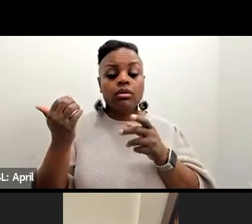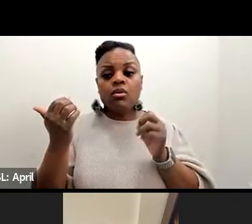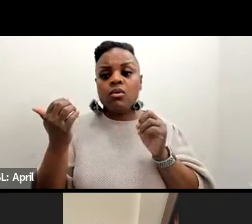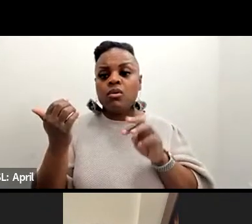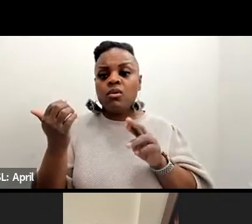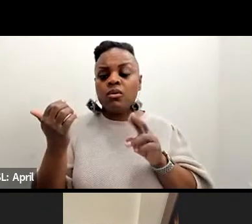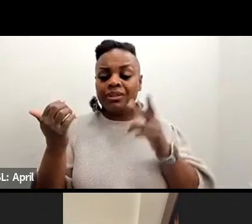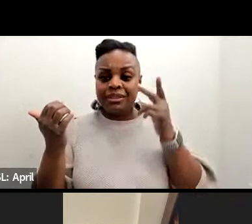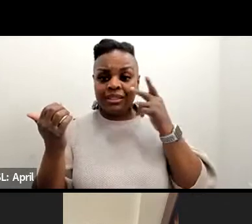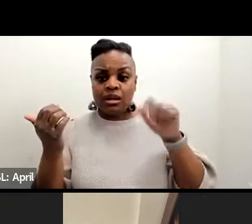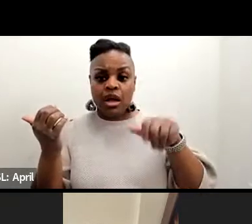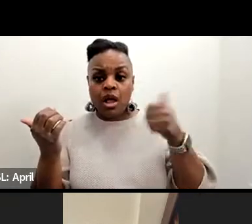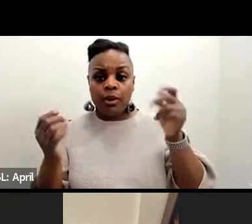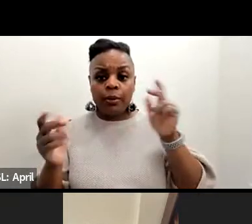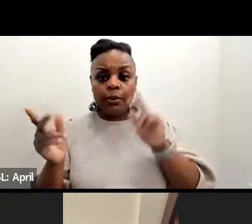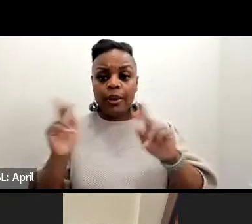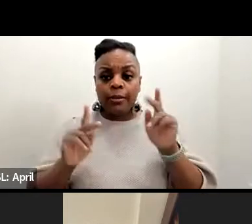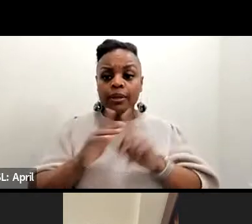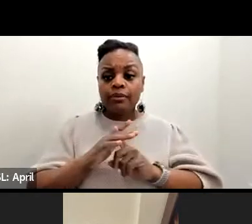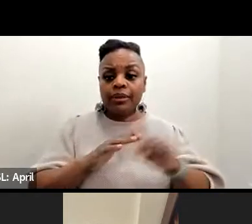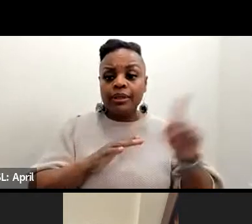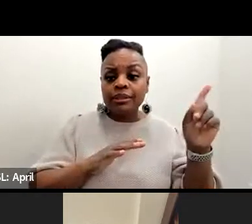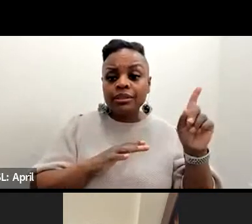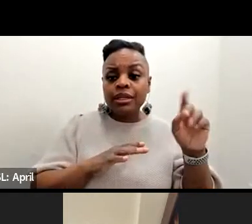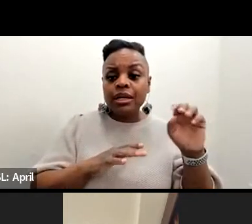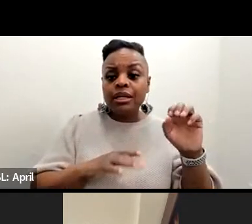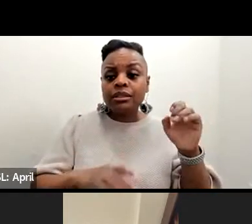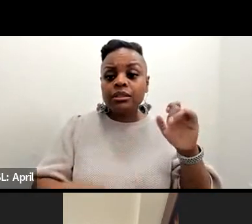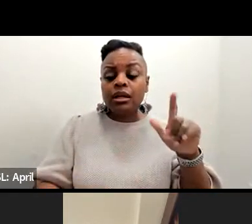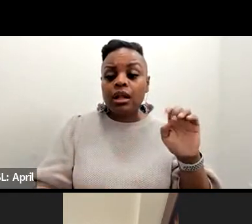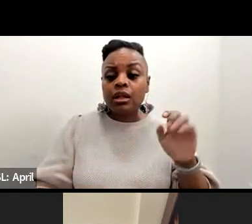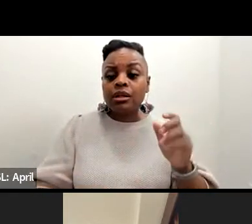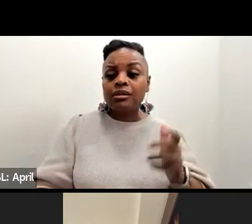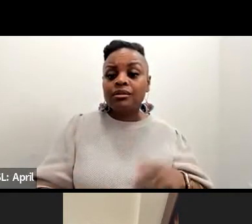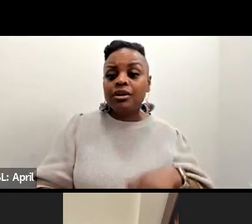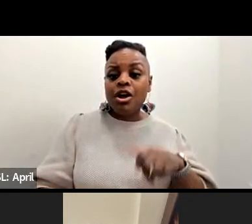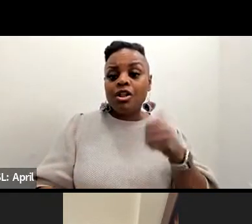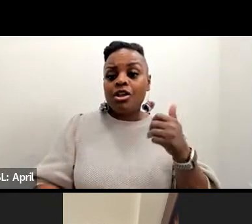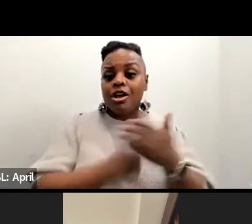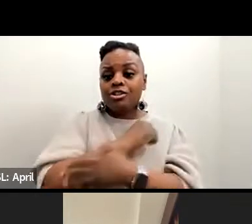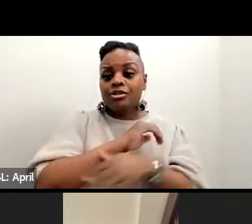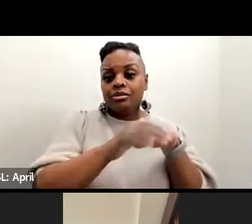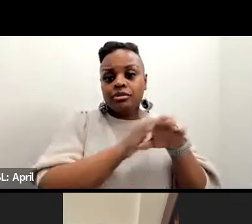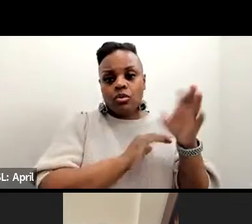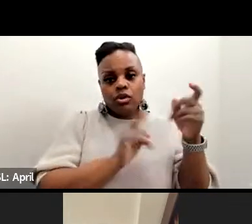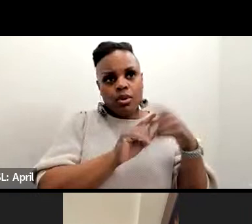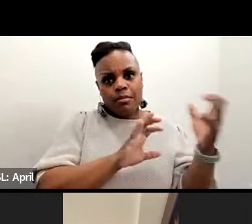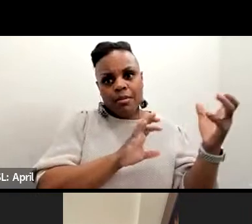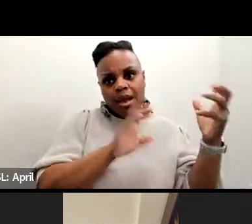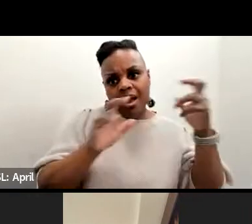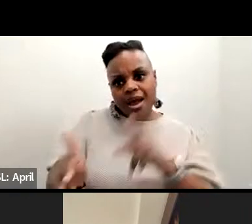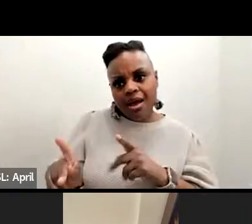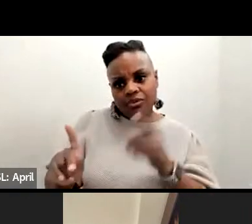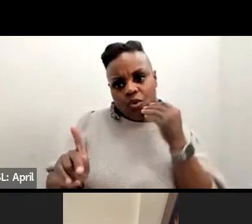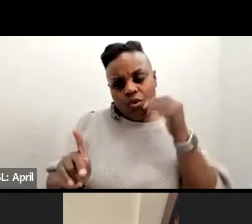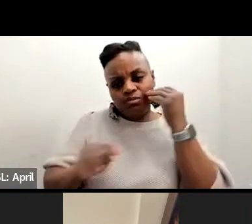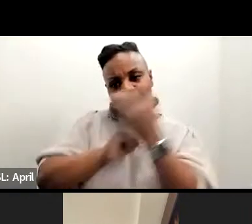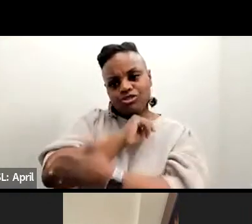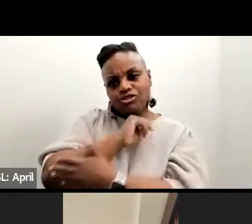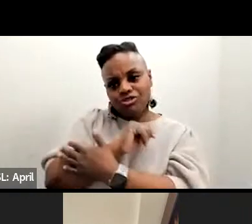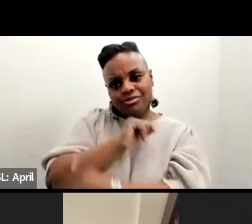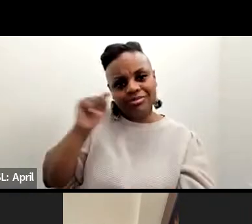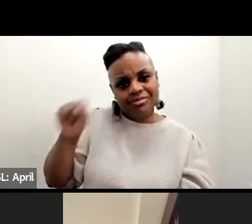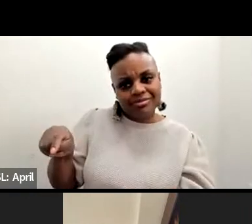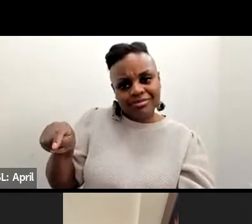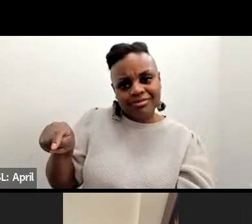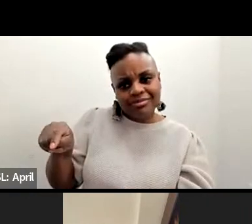in countries they do not necessarily want to go back to. They want to go back home. They're traumatized. Their families are traumatized. Their relationship